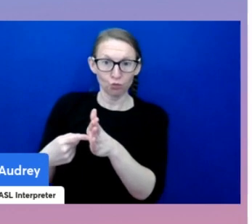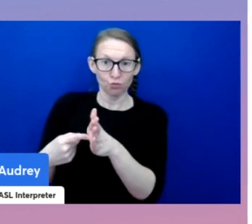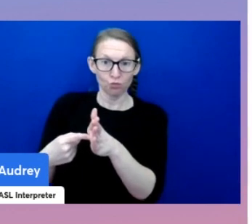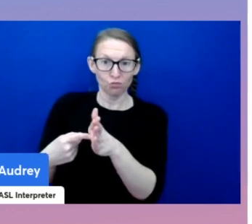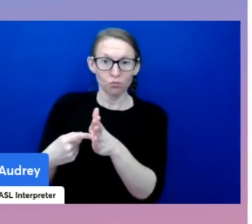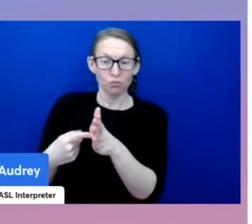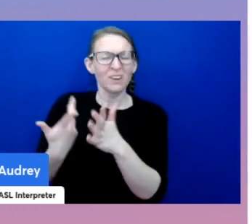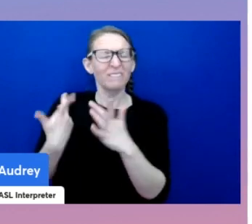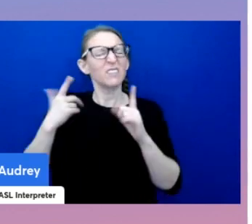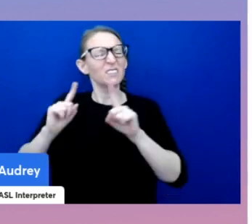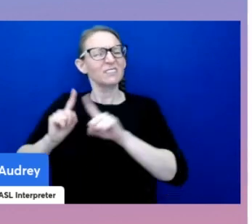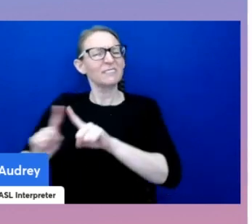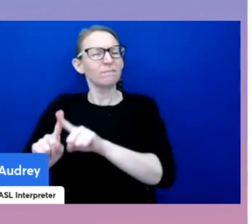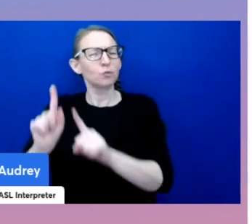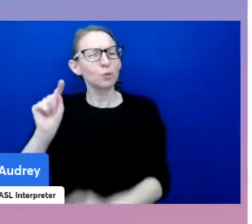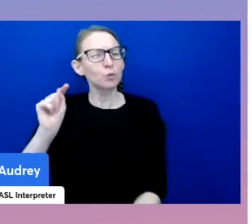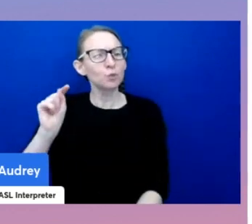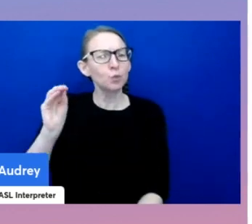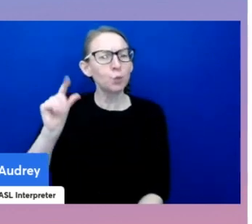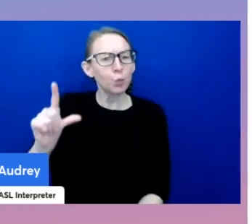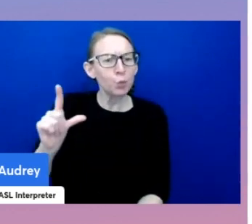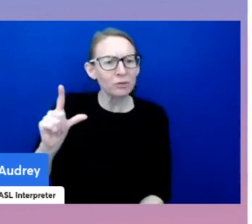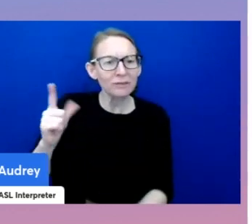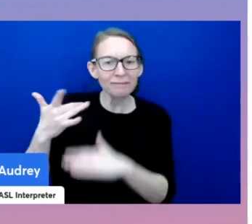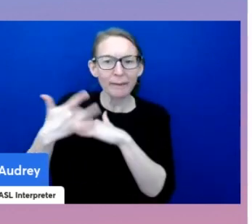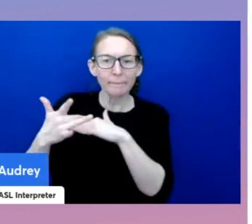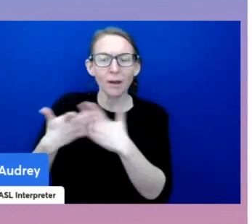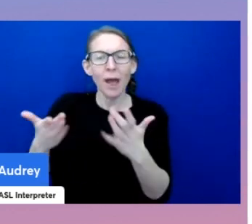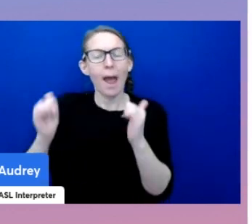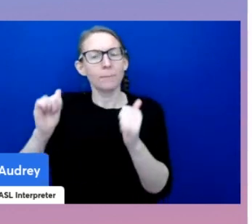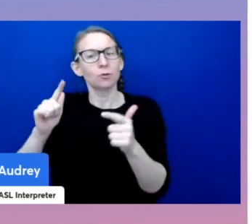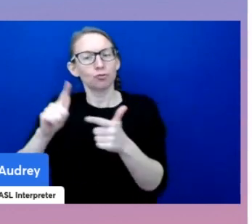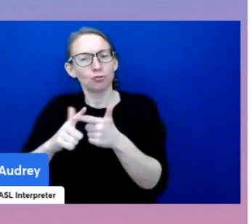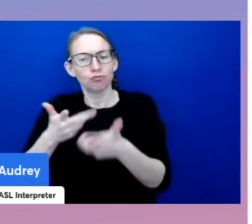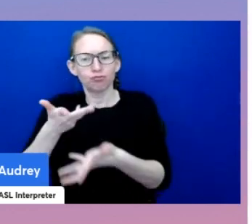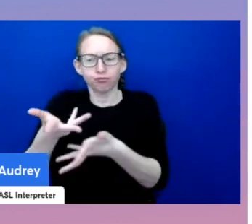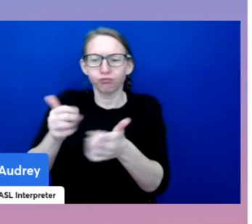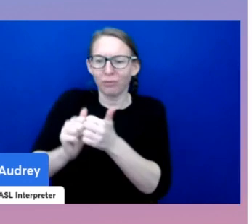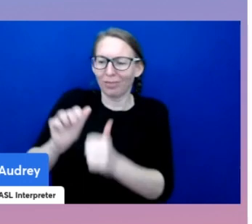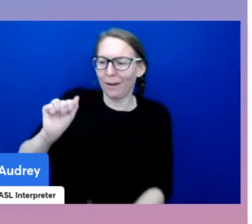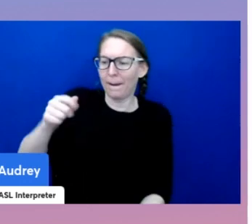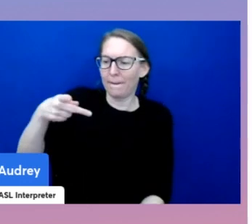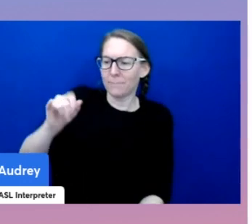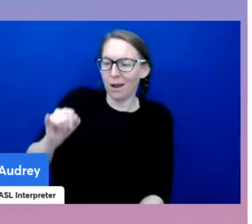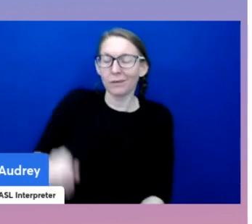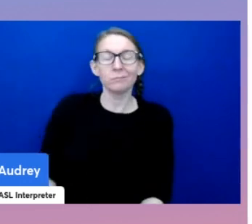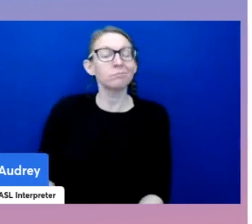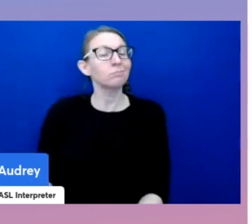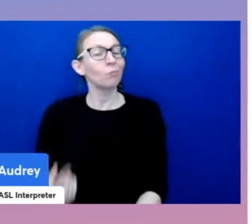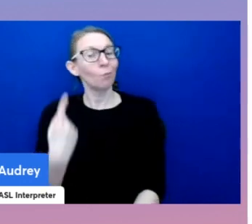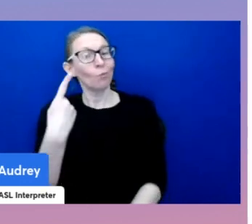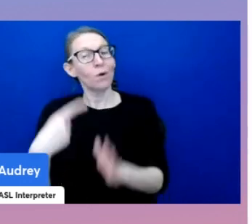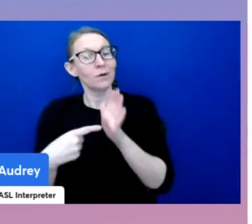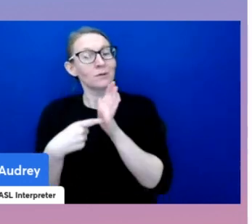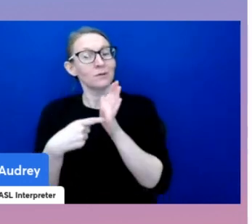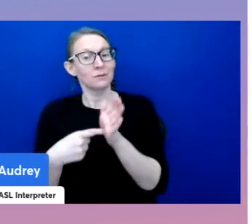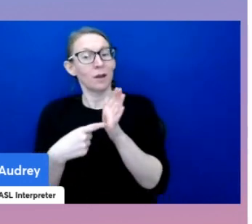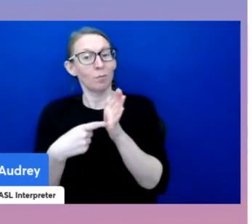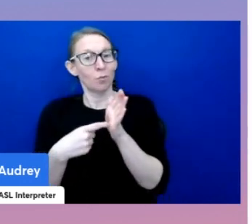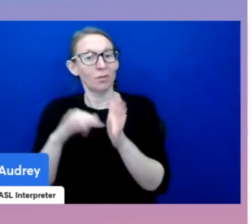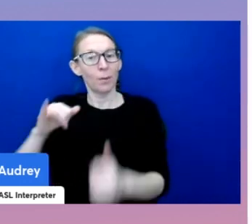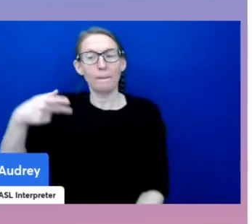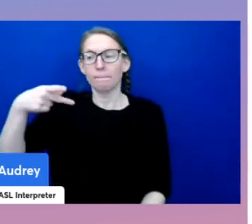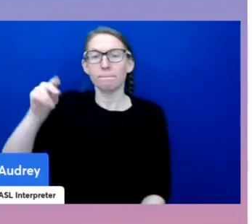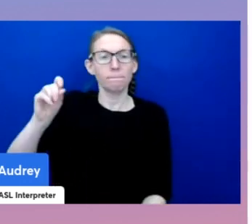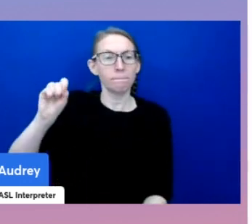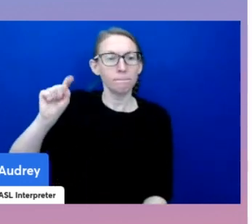different tools are available to be able to work with an API. One example is Postman.